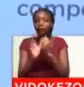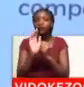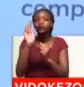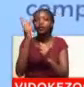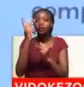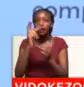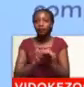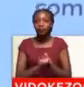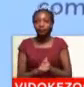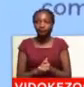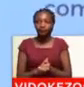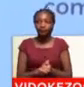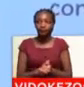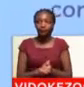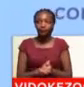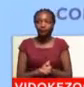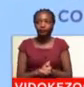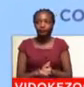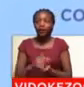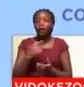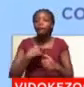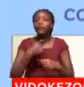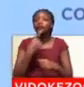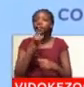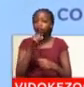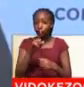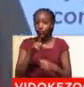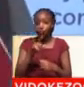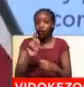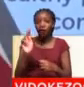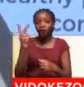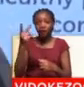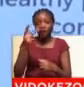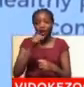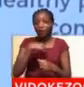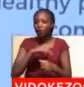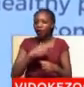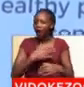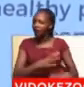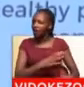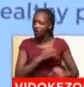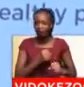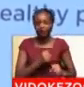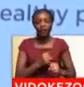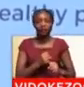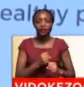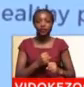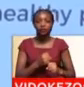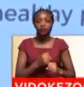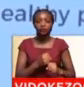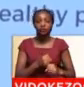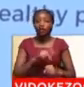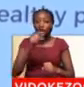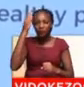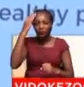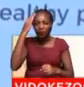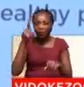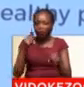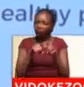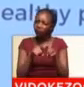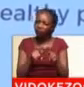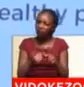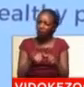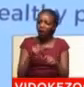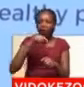Speak for other countries, but I can tell you that for Kenya we are confident about what we are talking about. You know, also we